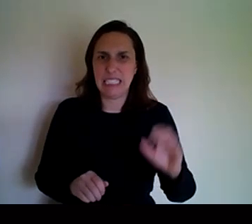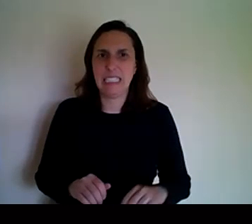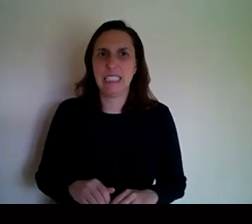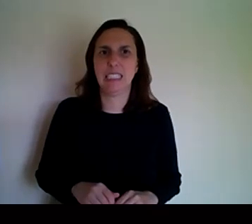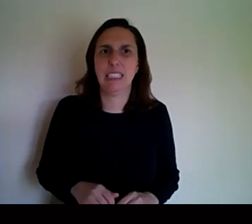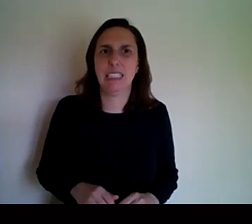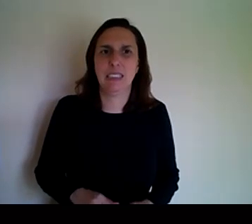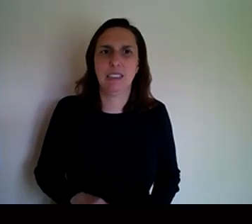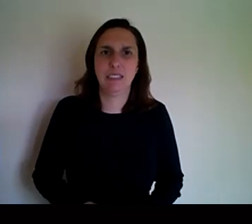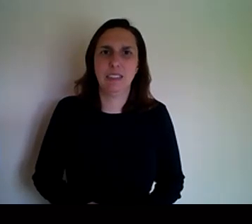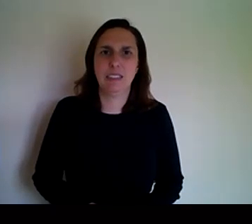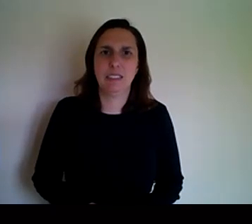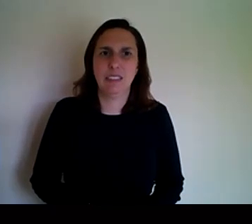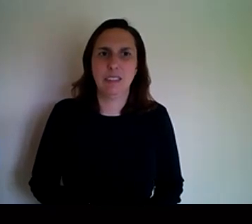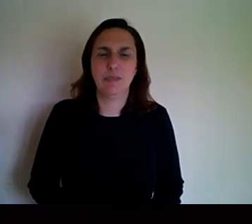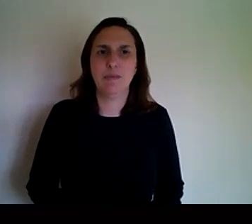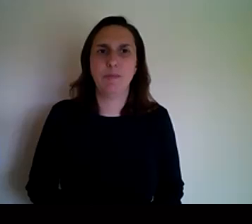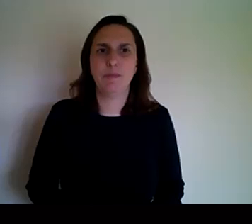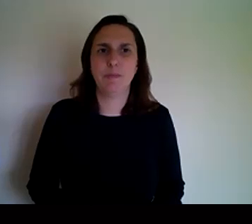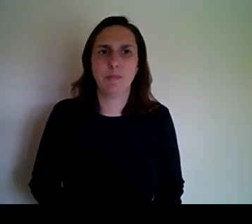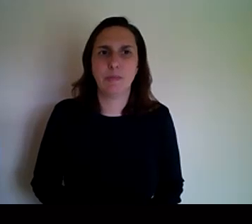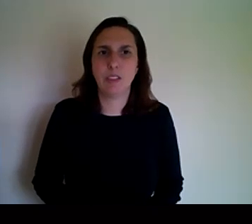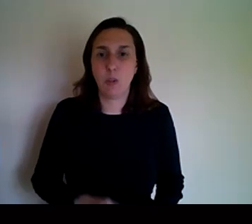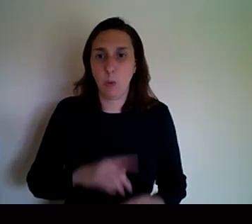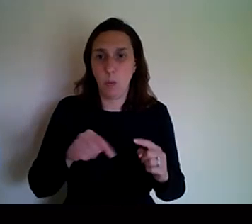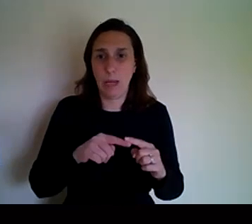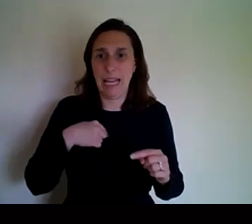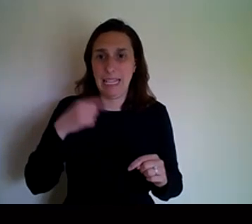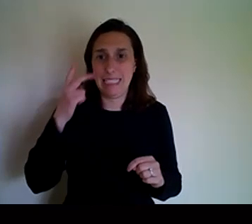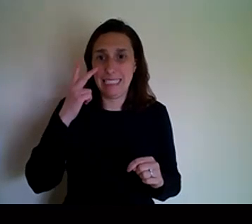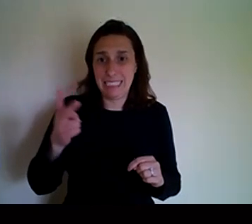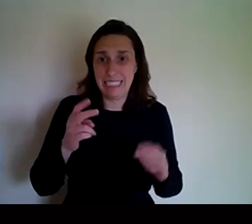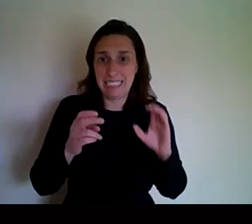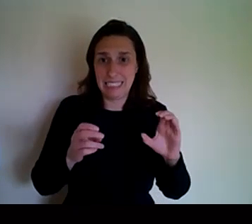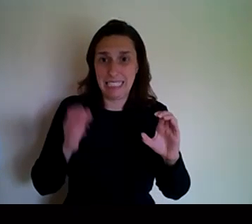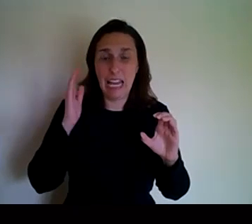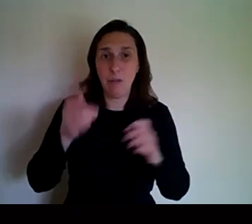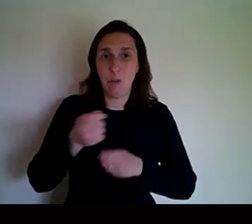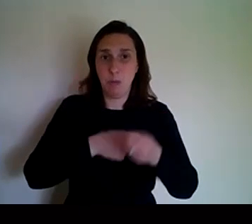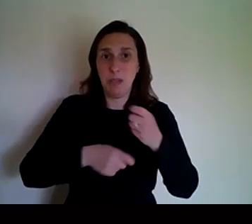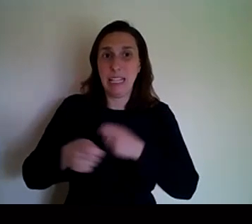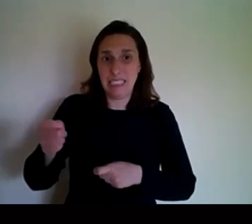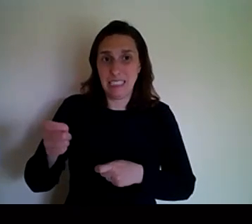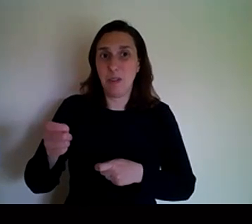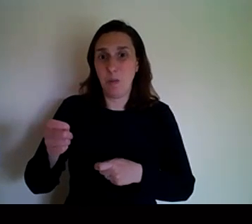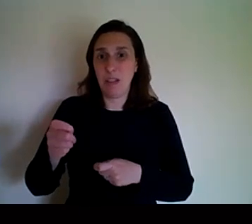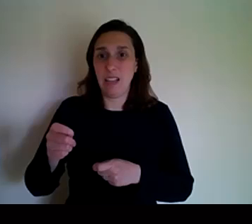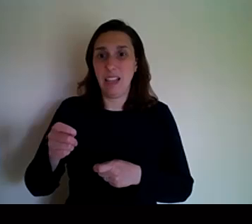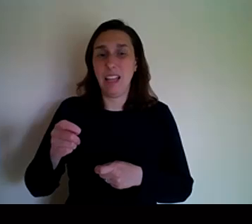in these other 2 equations. So for here, wherever I see C, I'm going to replace it with this. So number